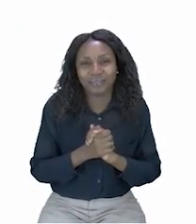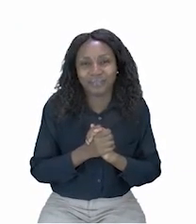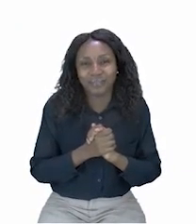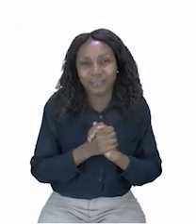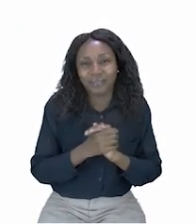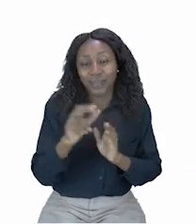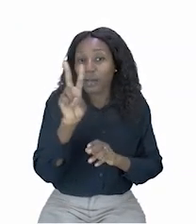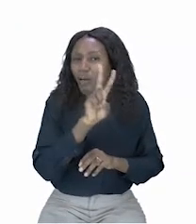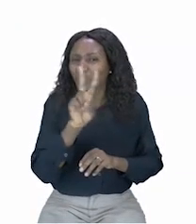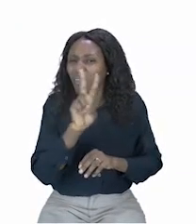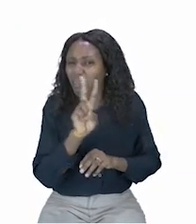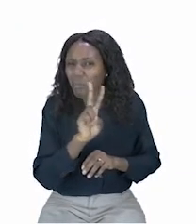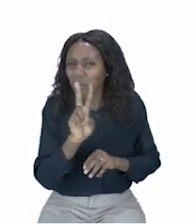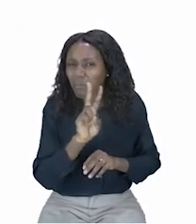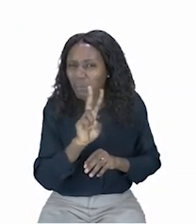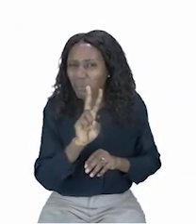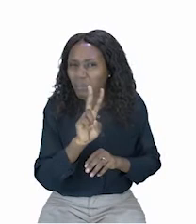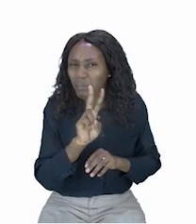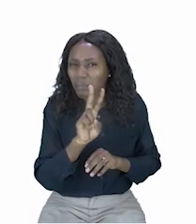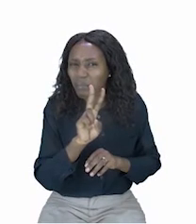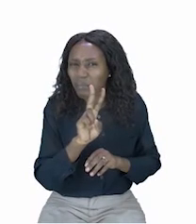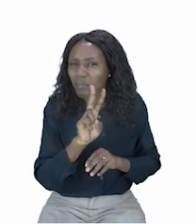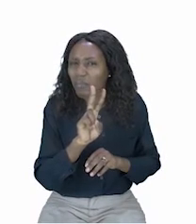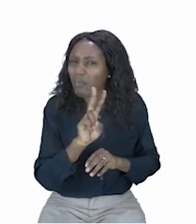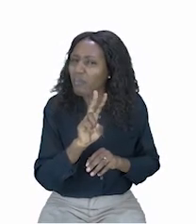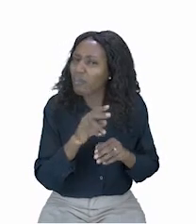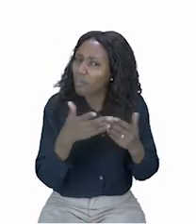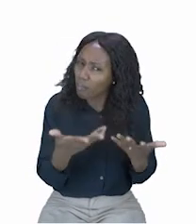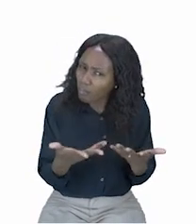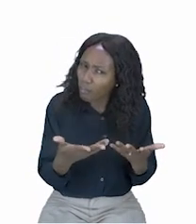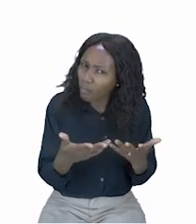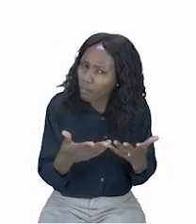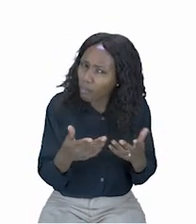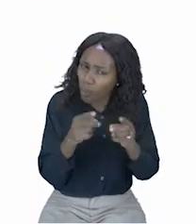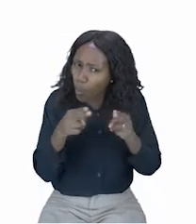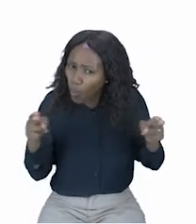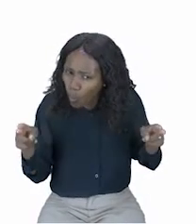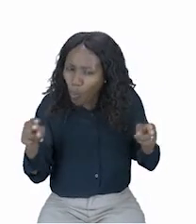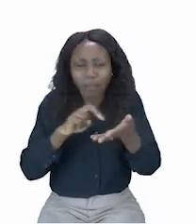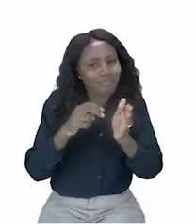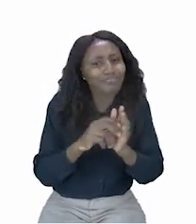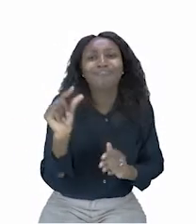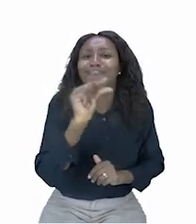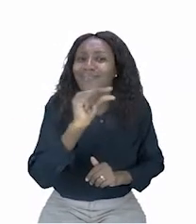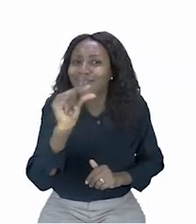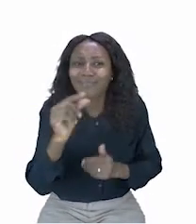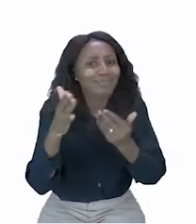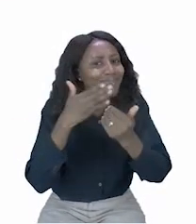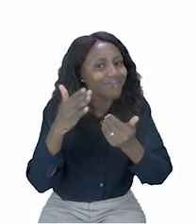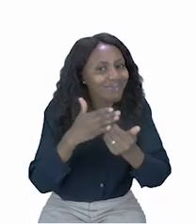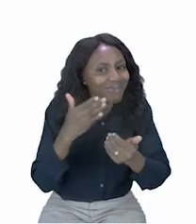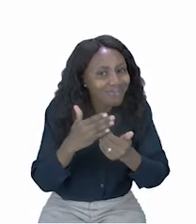word vocabulary is just a word that means words. And at grade